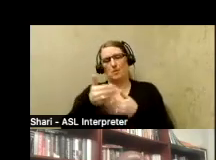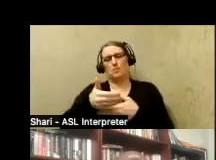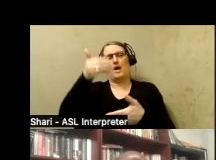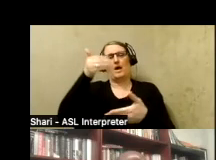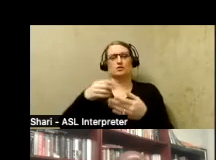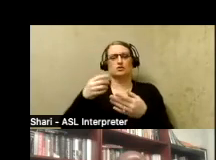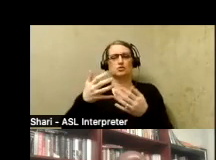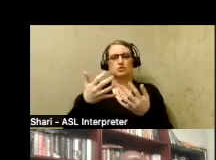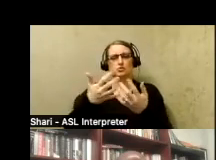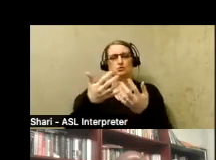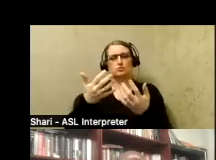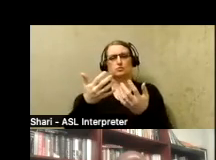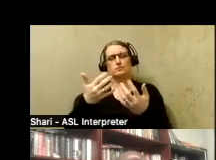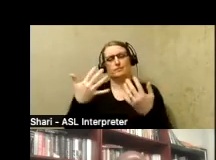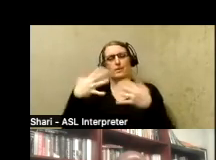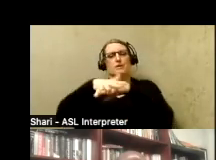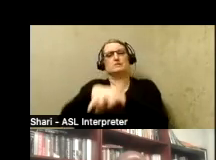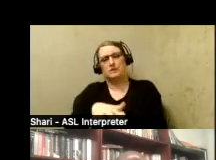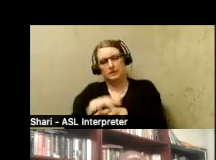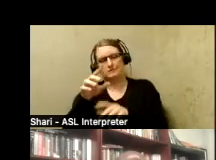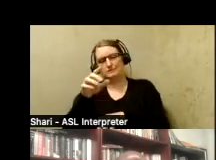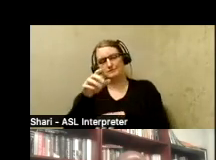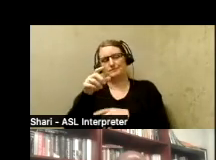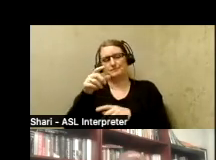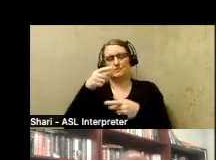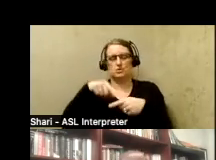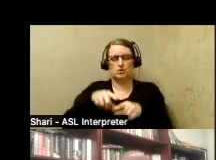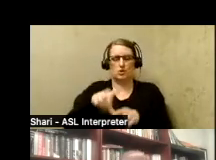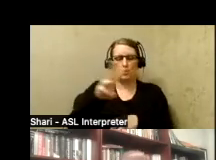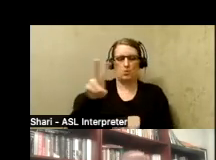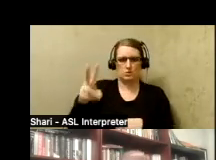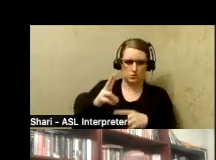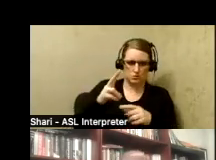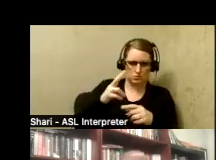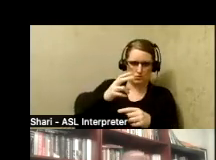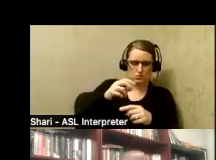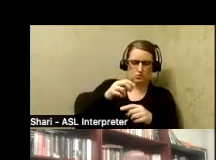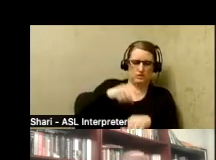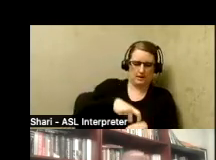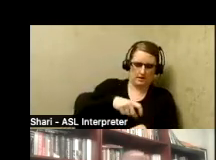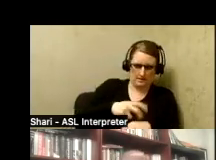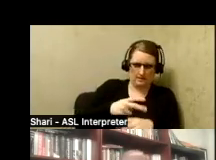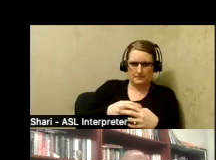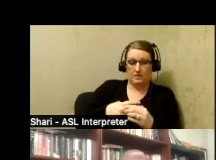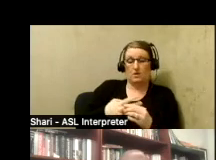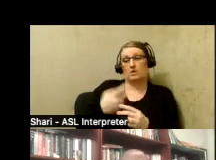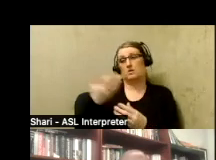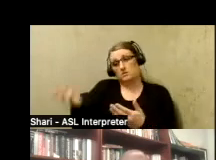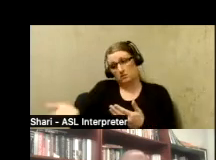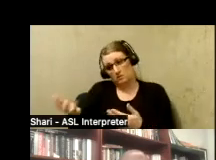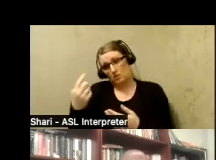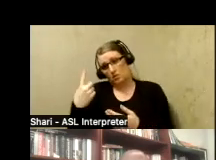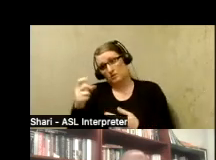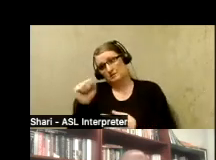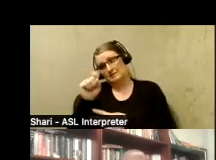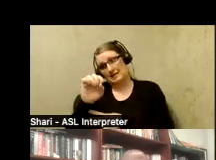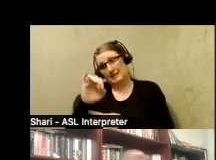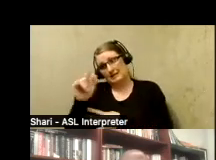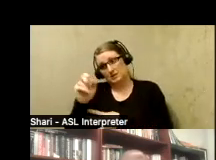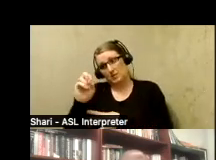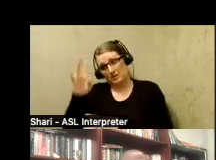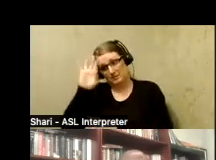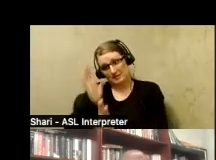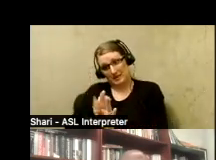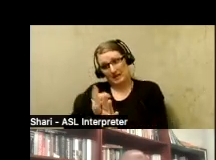efforts in the post-World War II era, says Dr. Summers. And on the one hand, while St. Elizabeth's psychiatrists affirmed